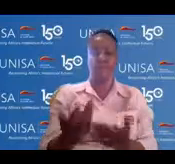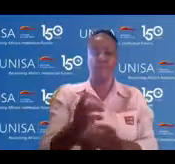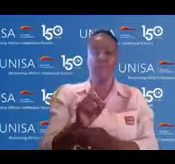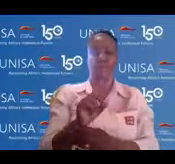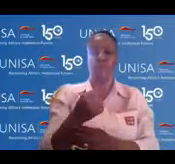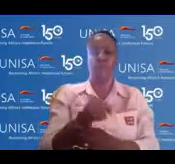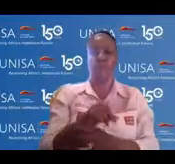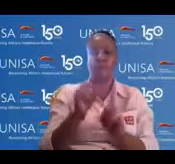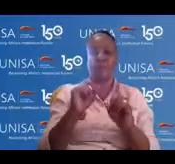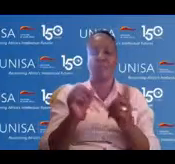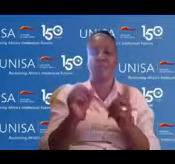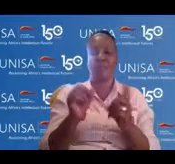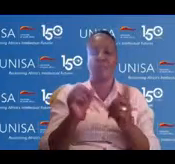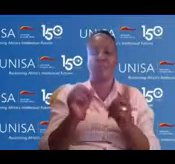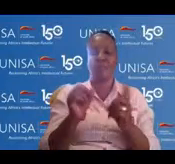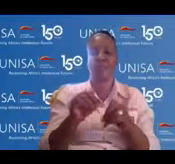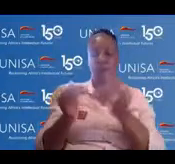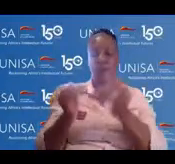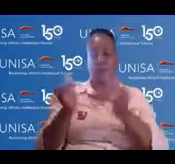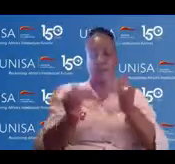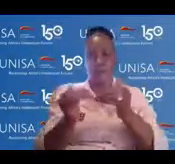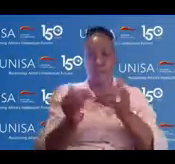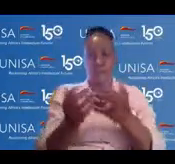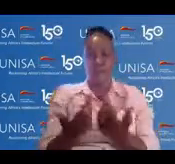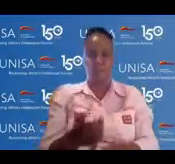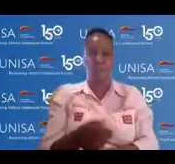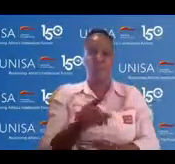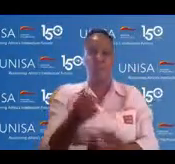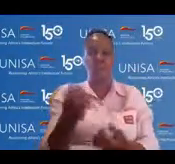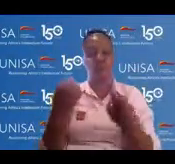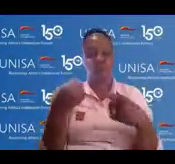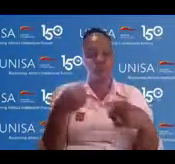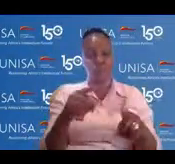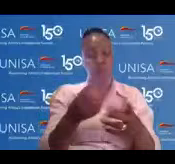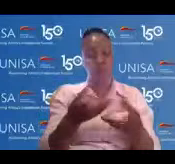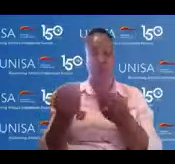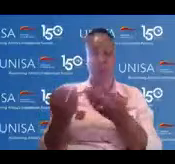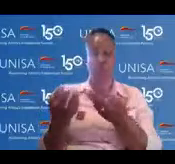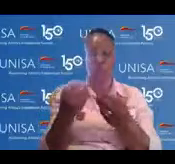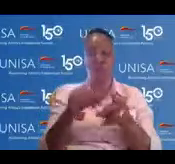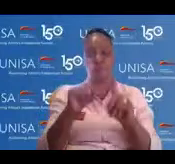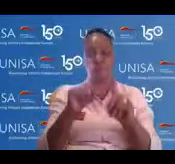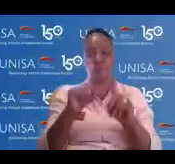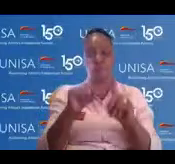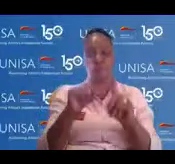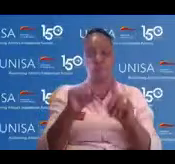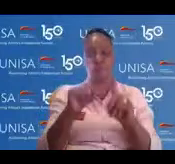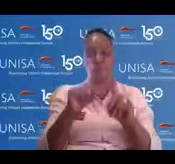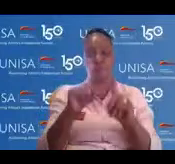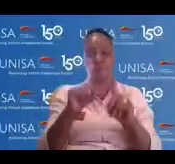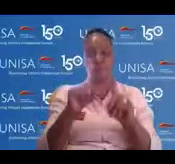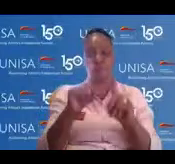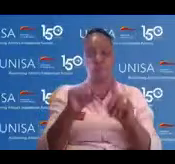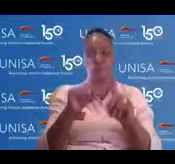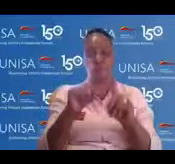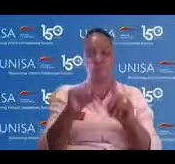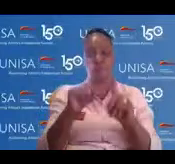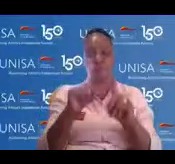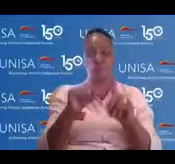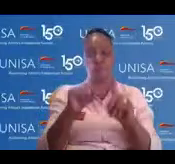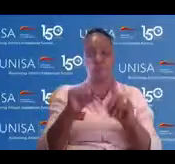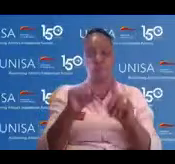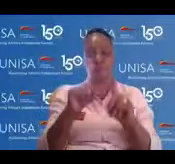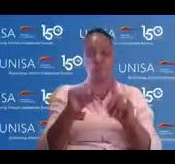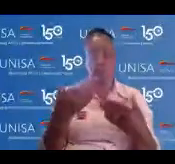examination arrangements. And in order for you to receive the special examination arrangements, you should disclose your disability and apply for it.